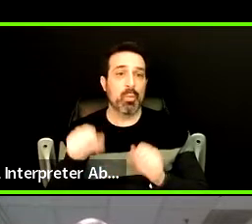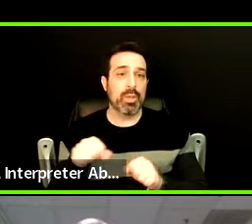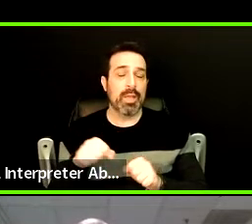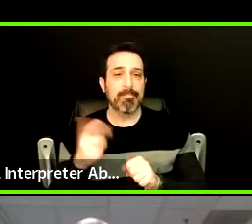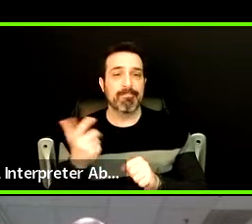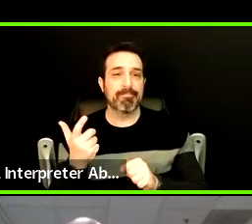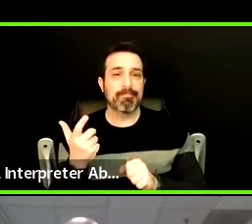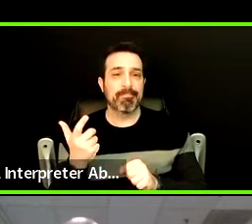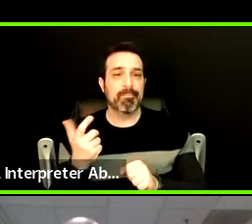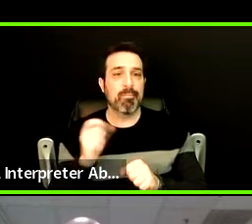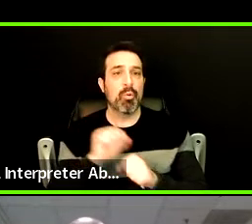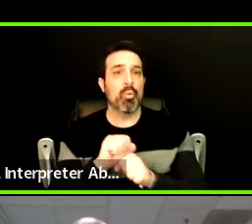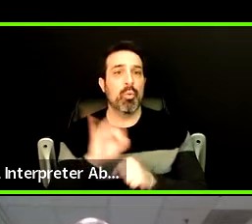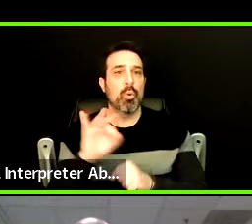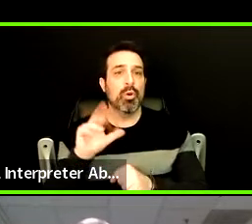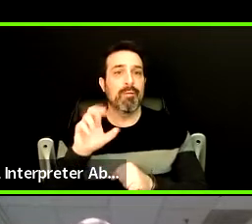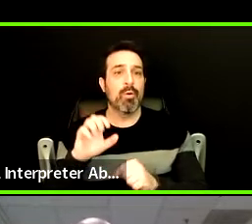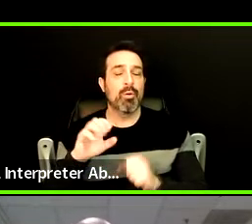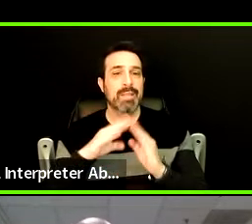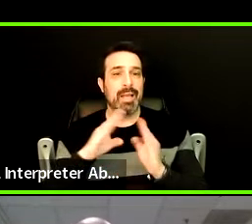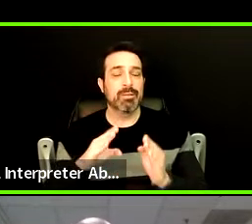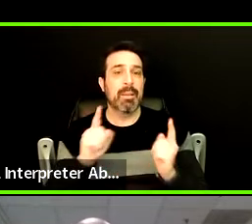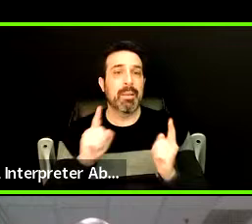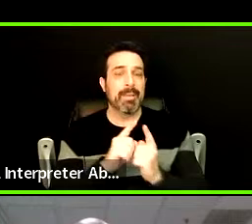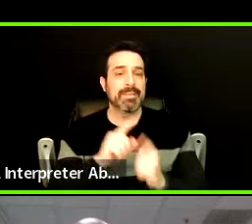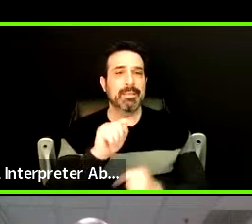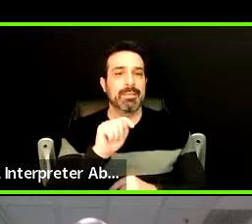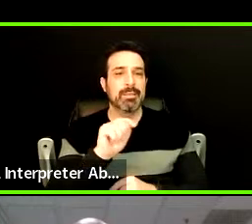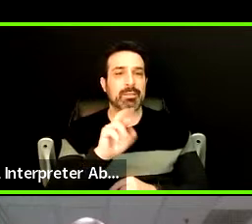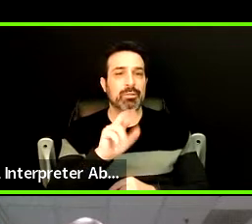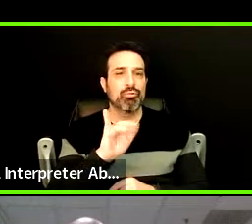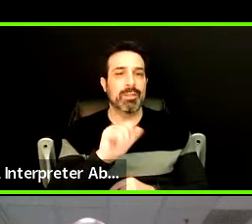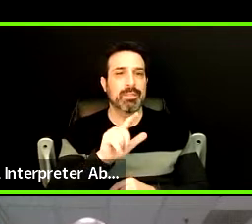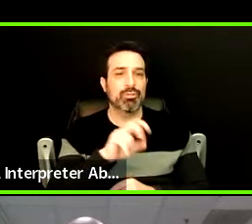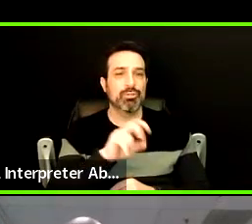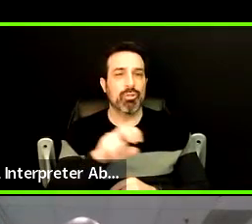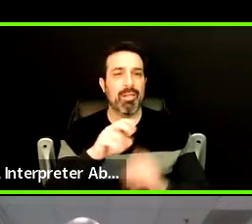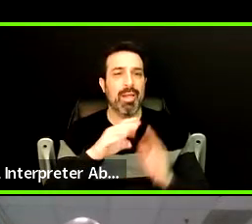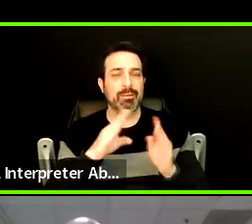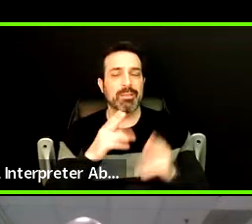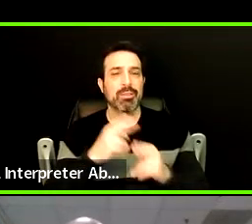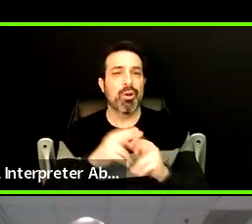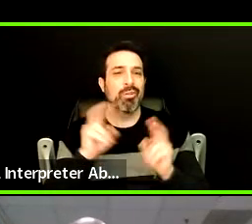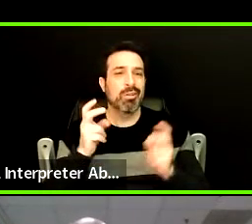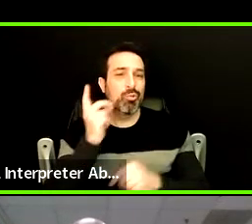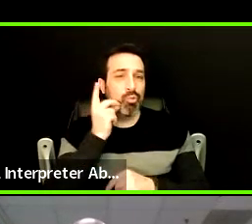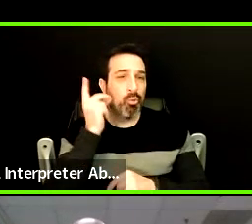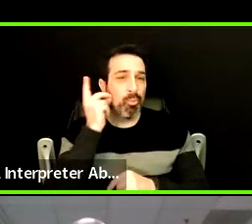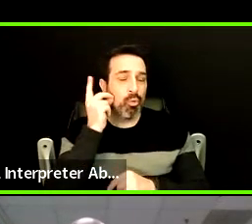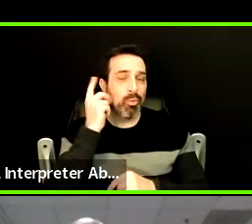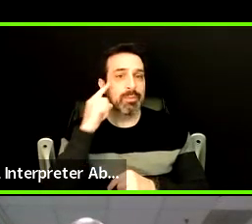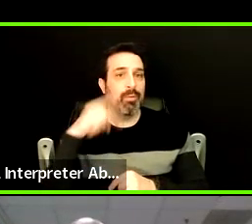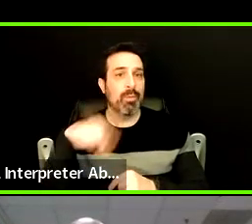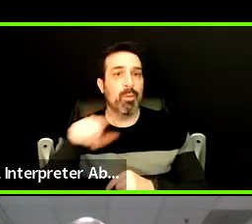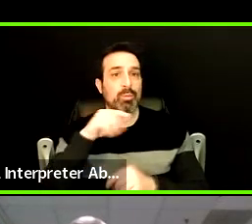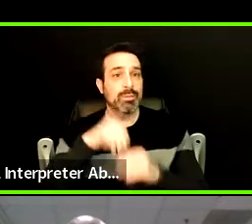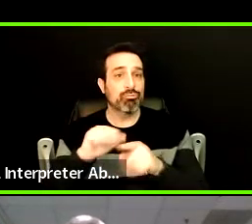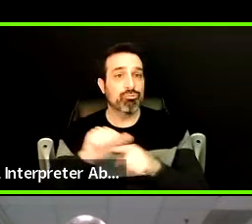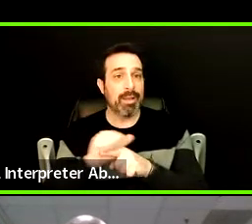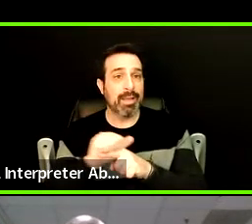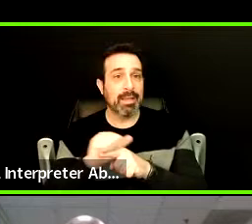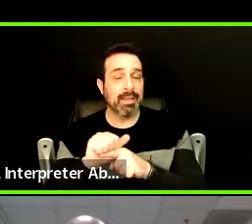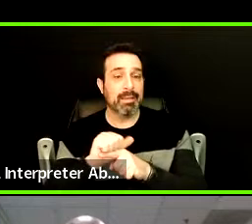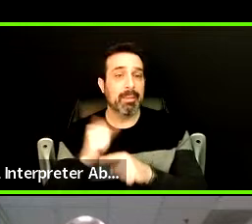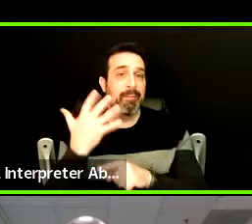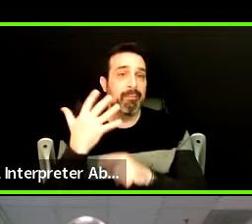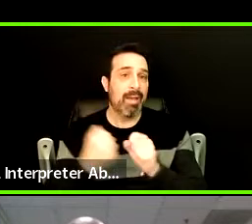almost have workforce housing meets transitional housing, call it dormitories for those in training,